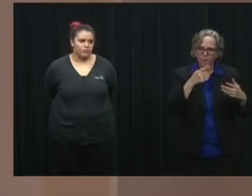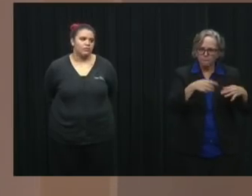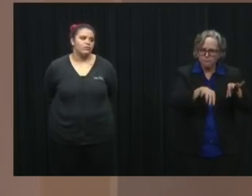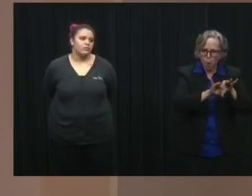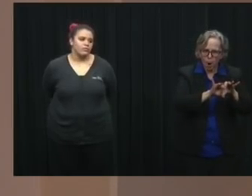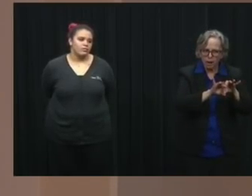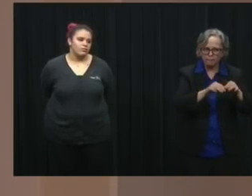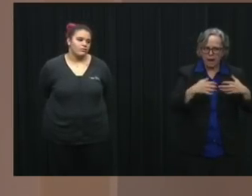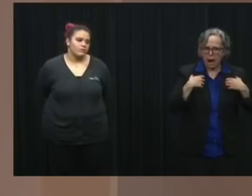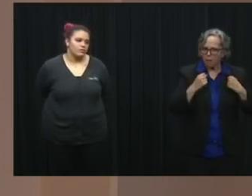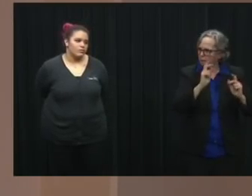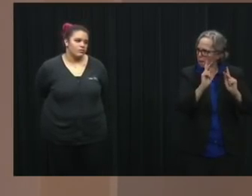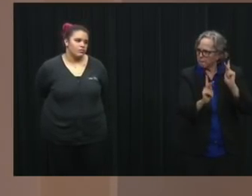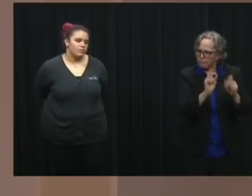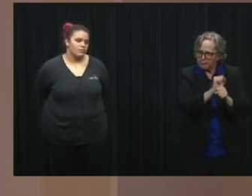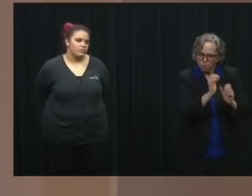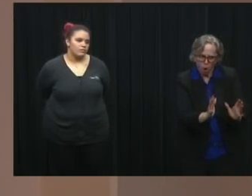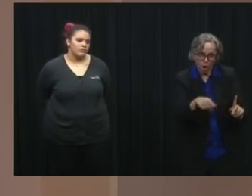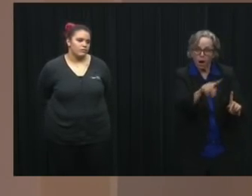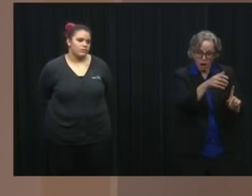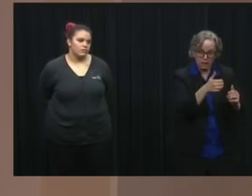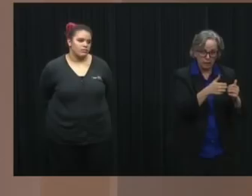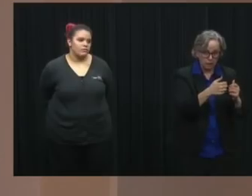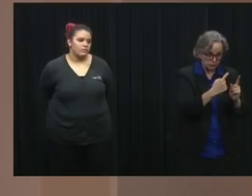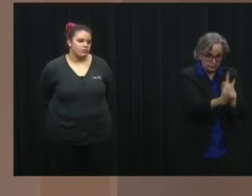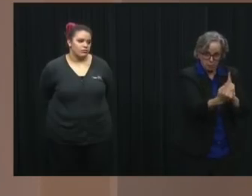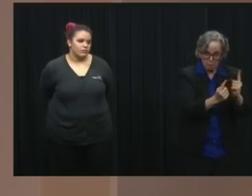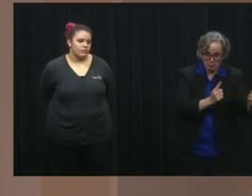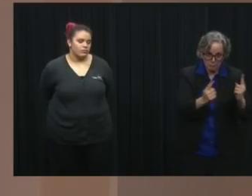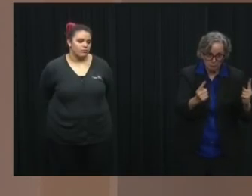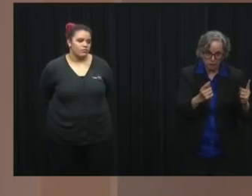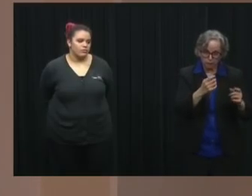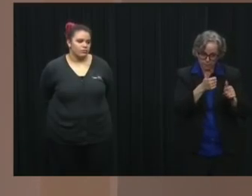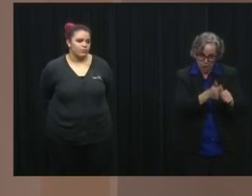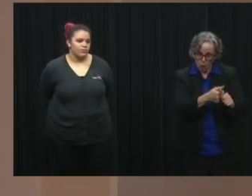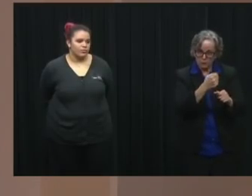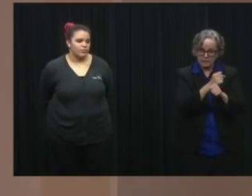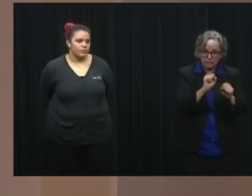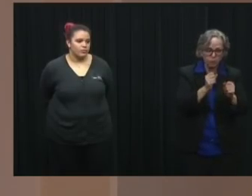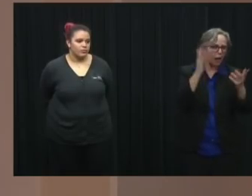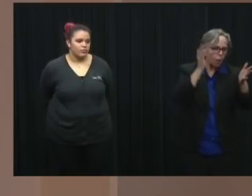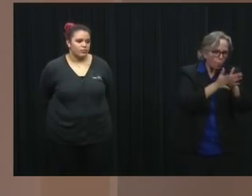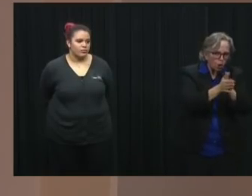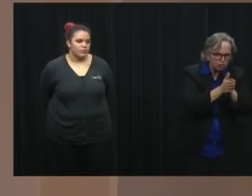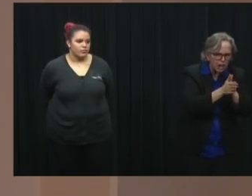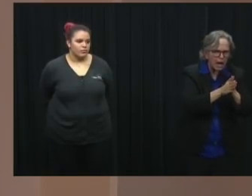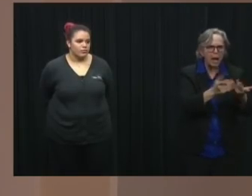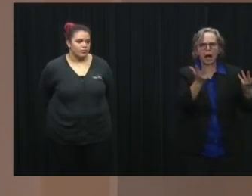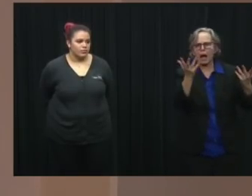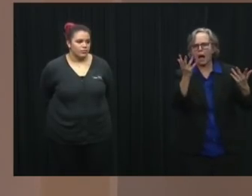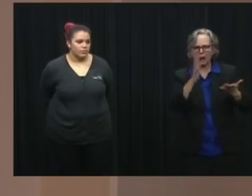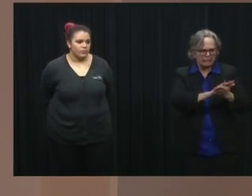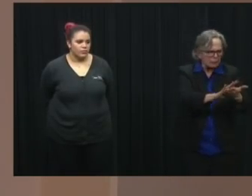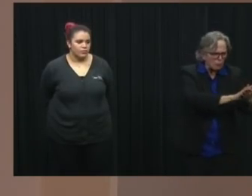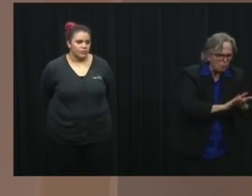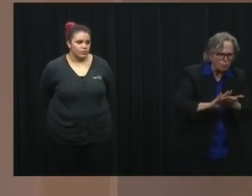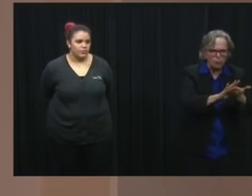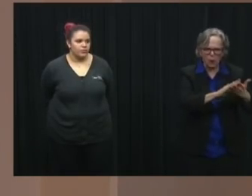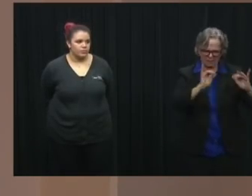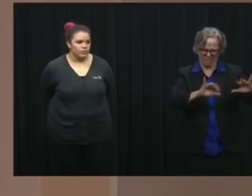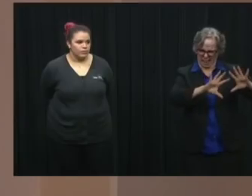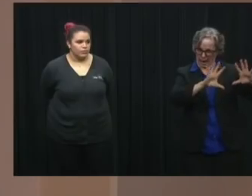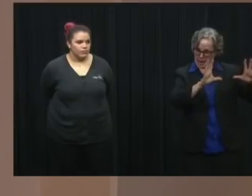distance, taking all the precautions to wash hands, to clean surfaces, to not